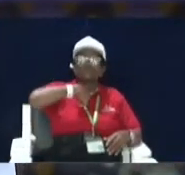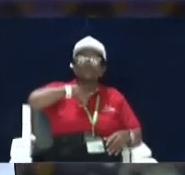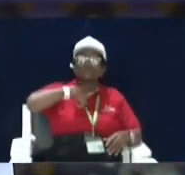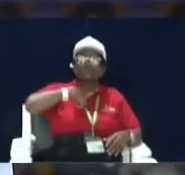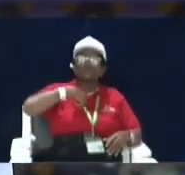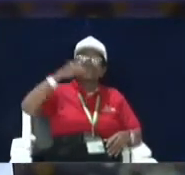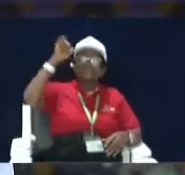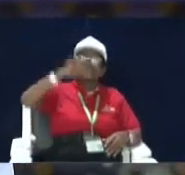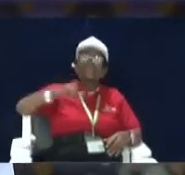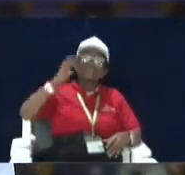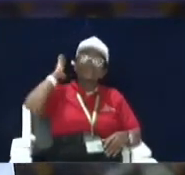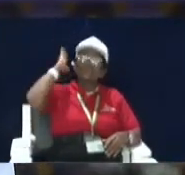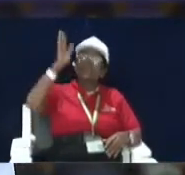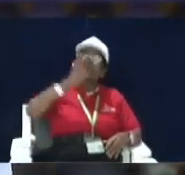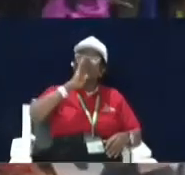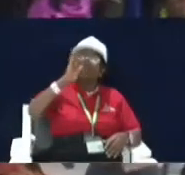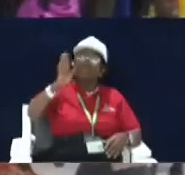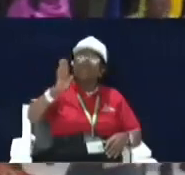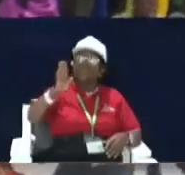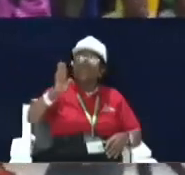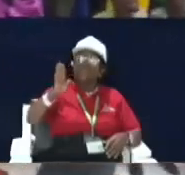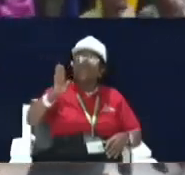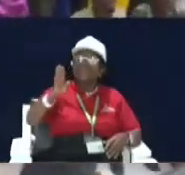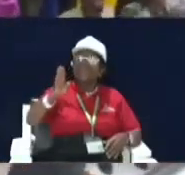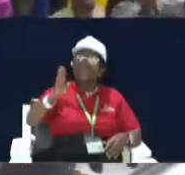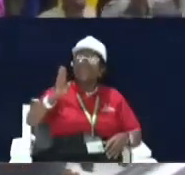they will be the substitute for you.